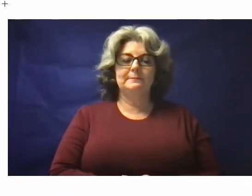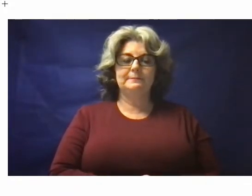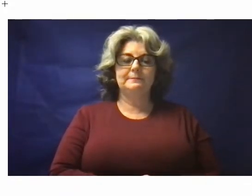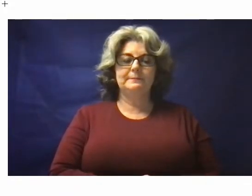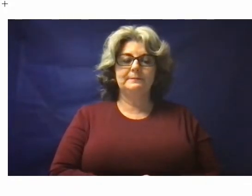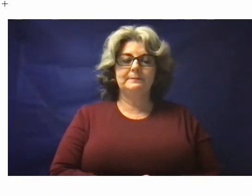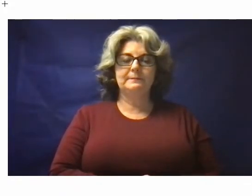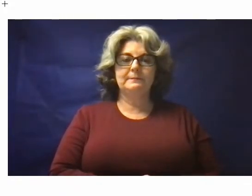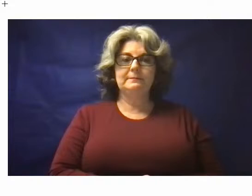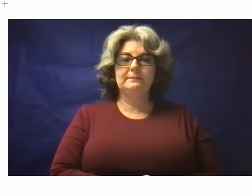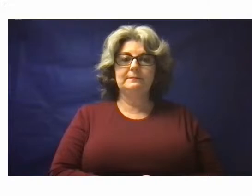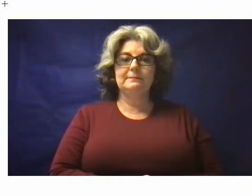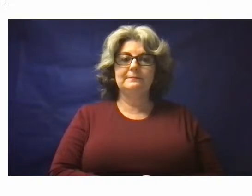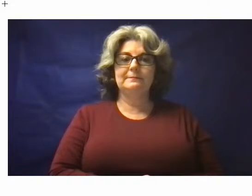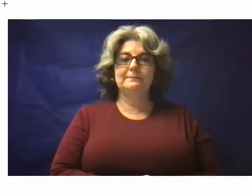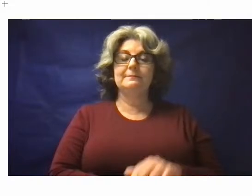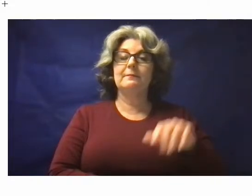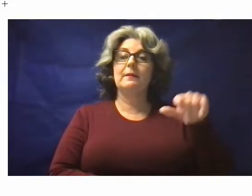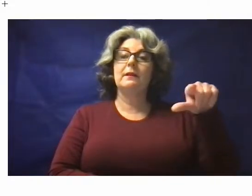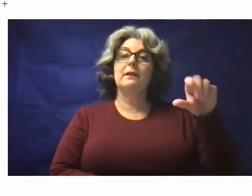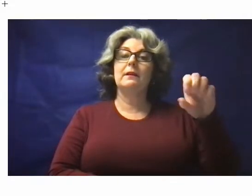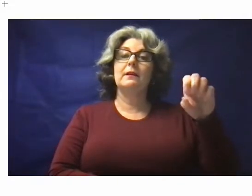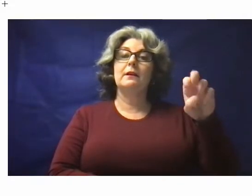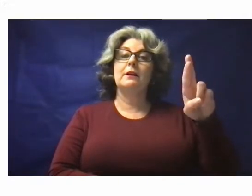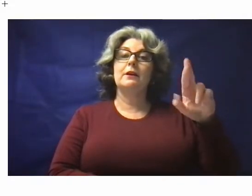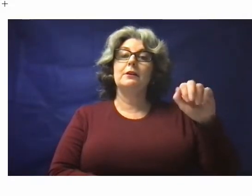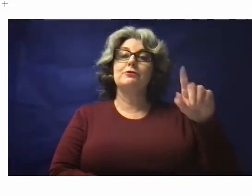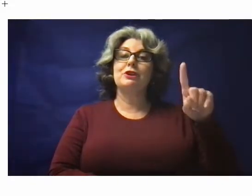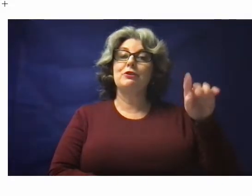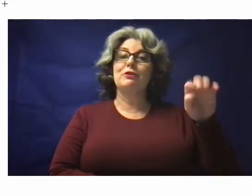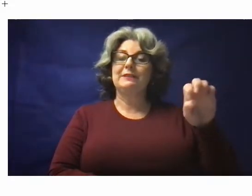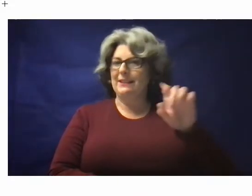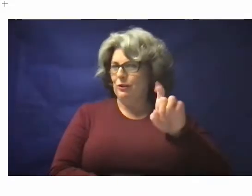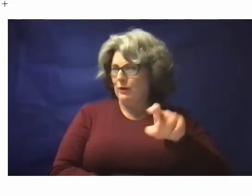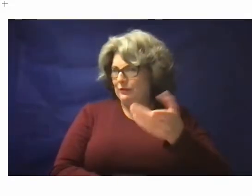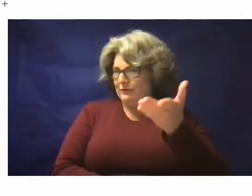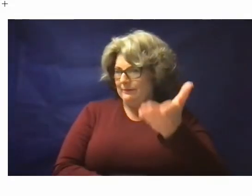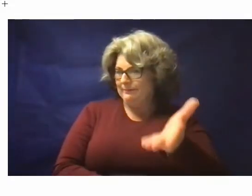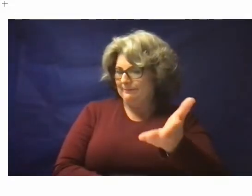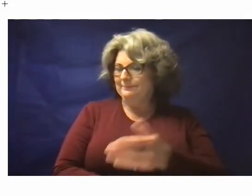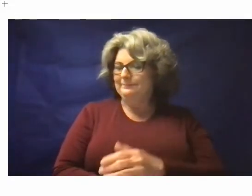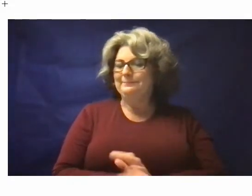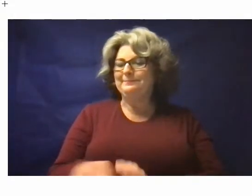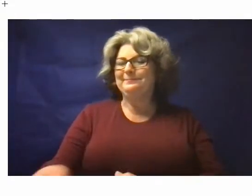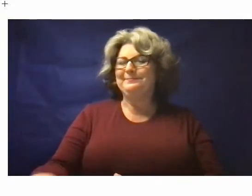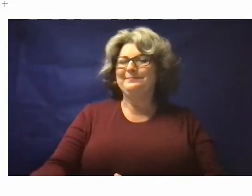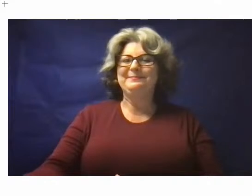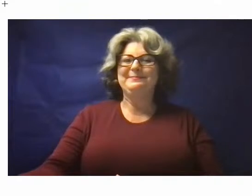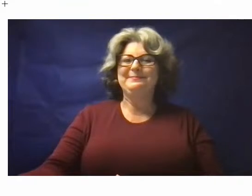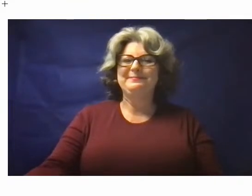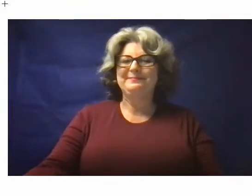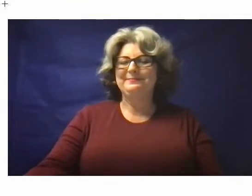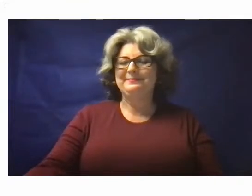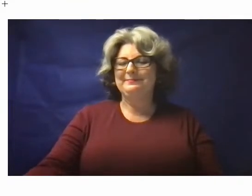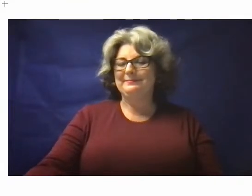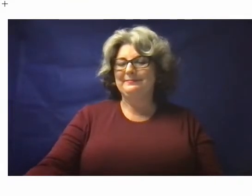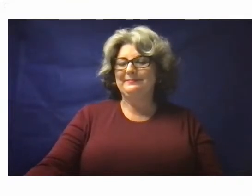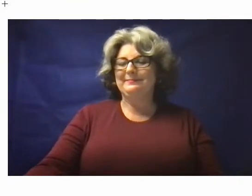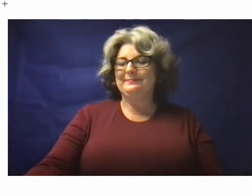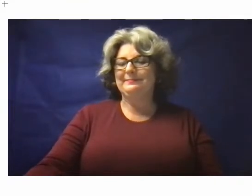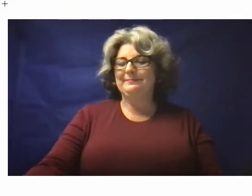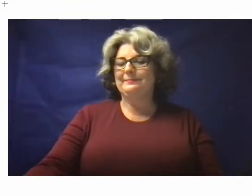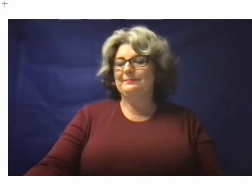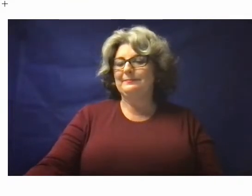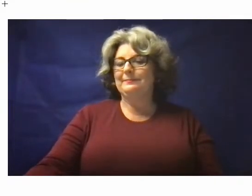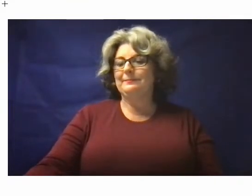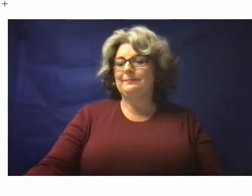to Geraldine. The first question came in when you were speaking, and it was just looking for a little bit of clarification